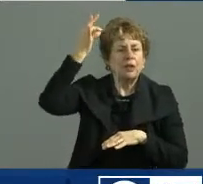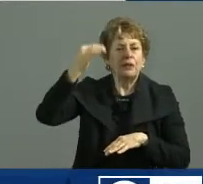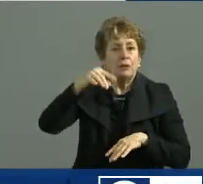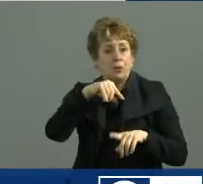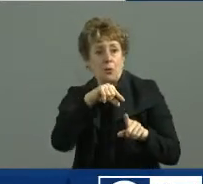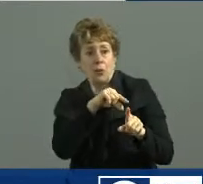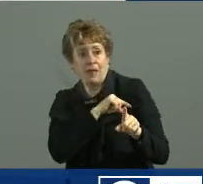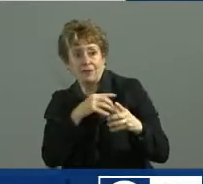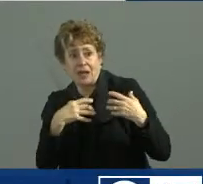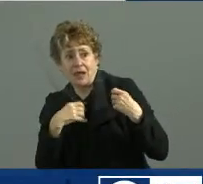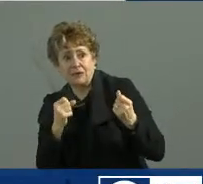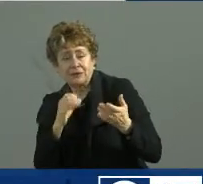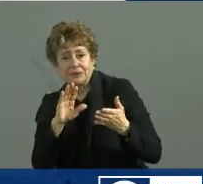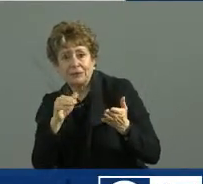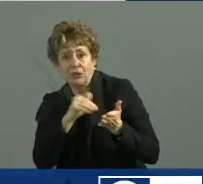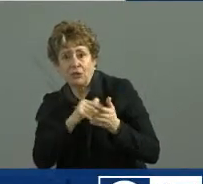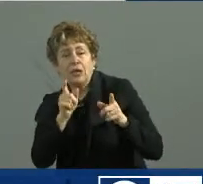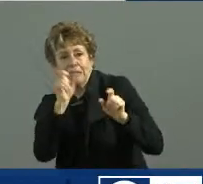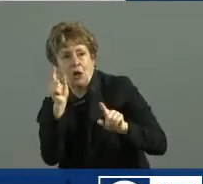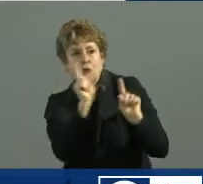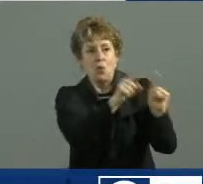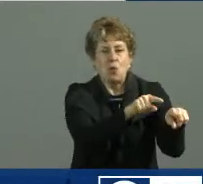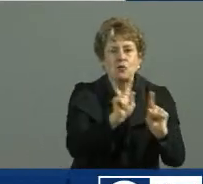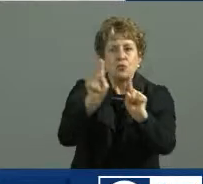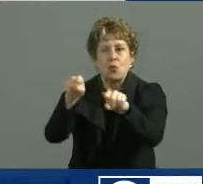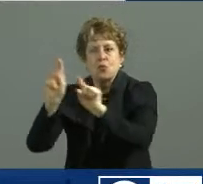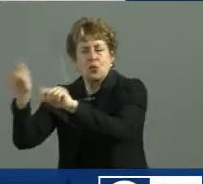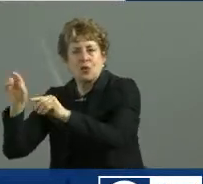Oh, sorry. And then we also